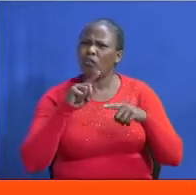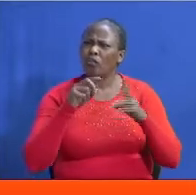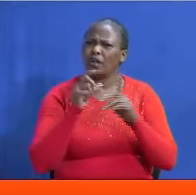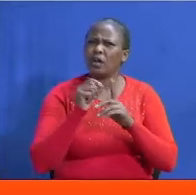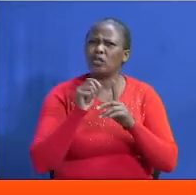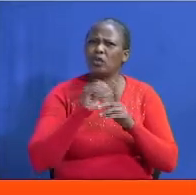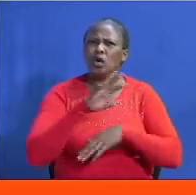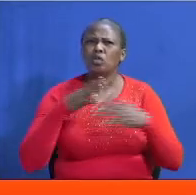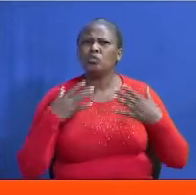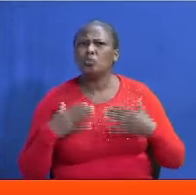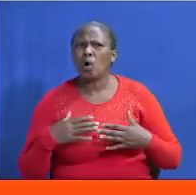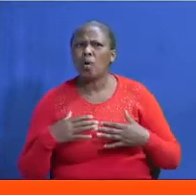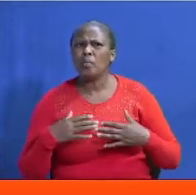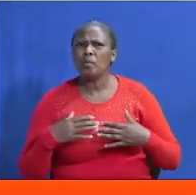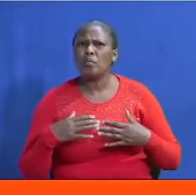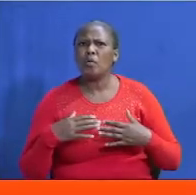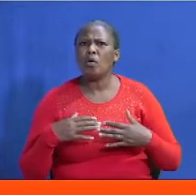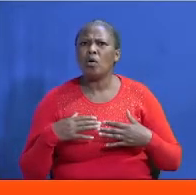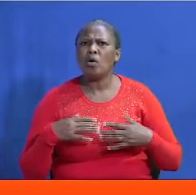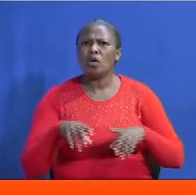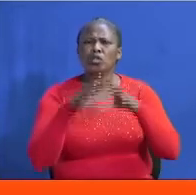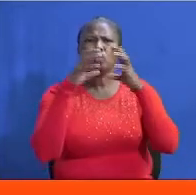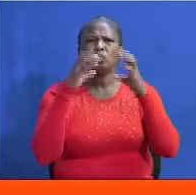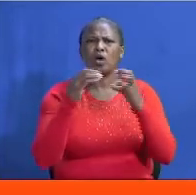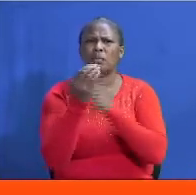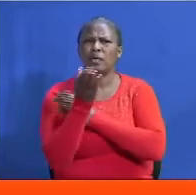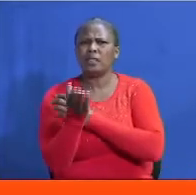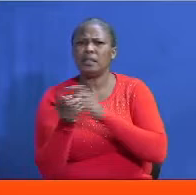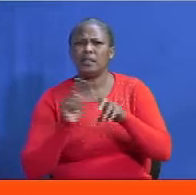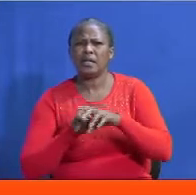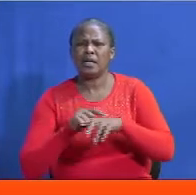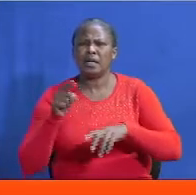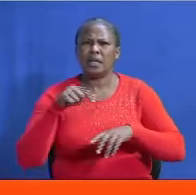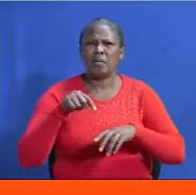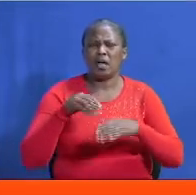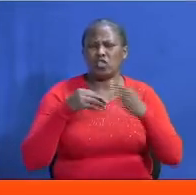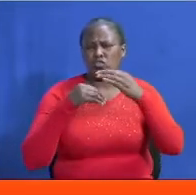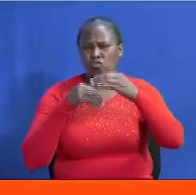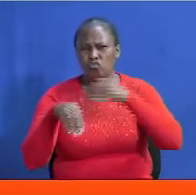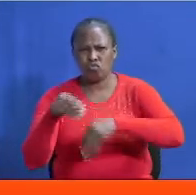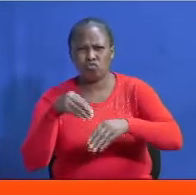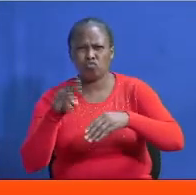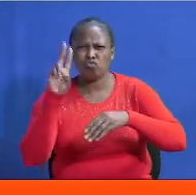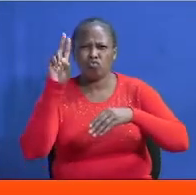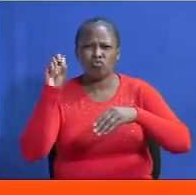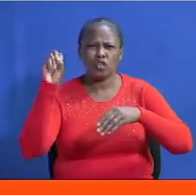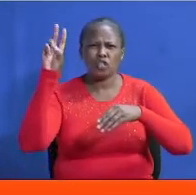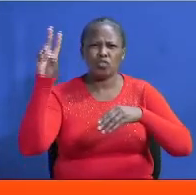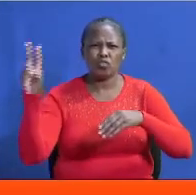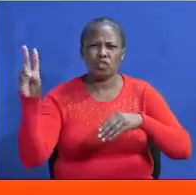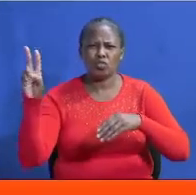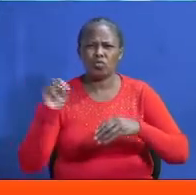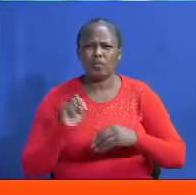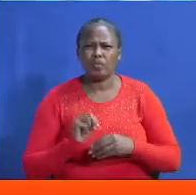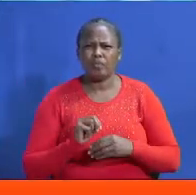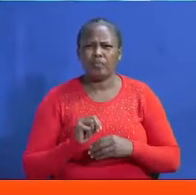public and the stakeholders of elections, even as we gear to our general elections in 2022?